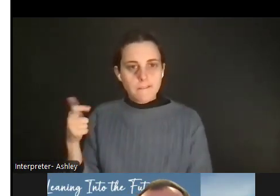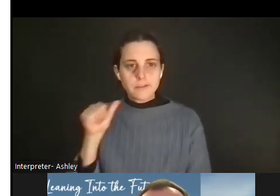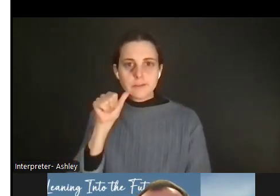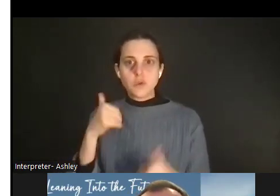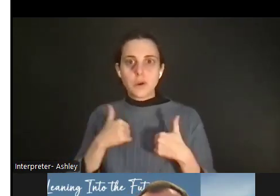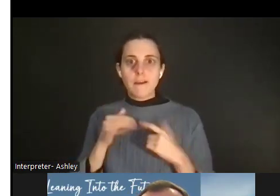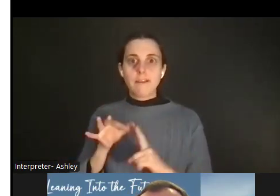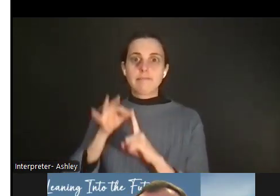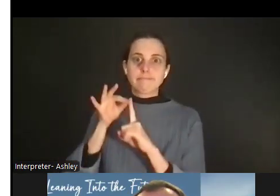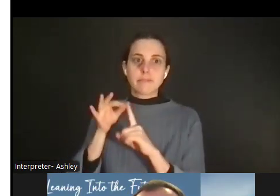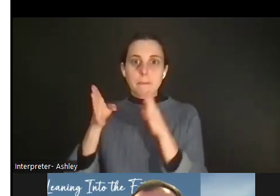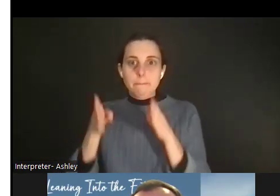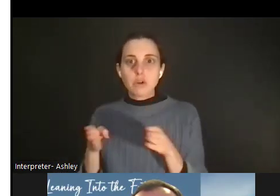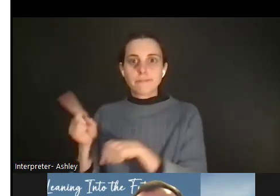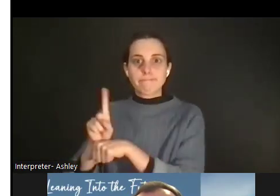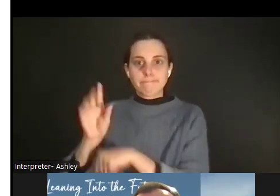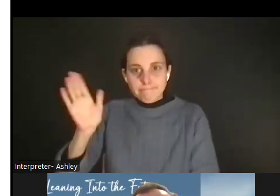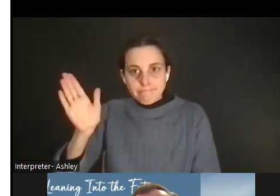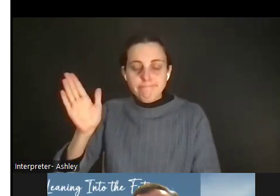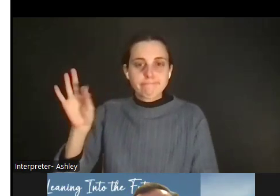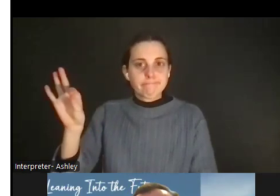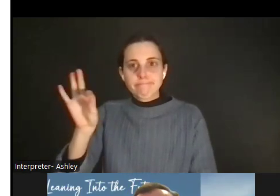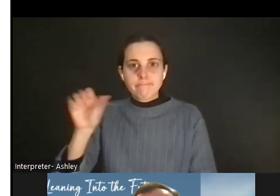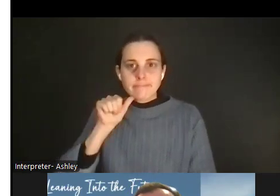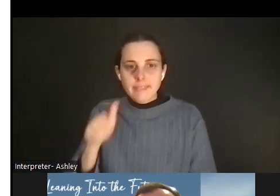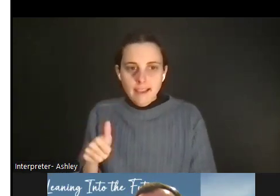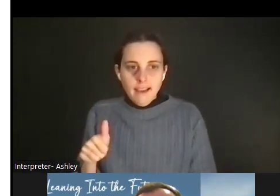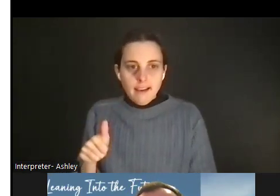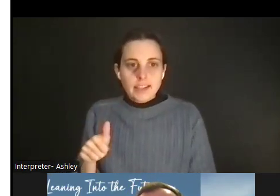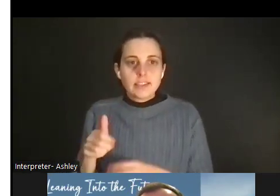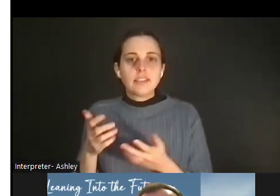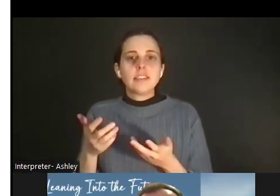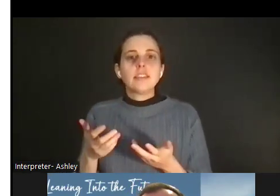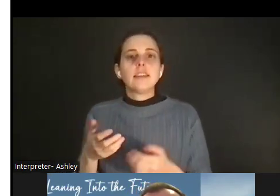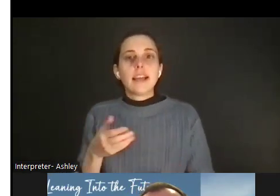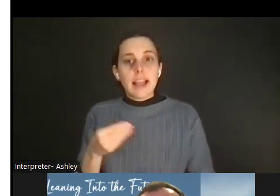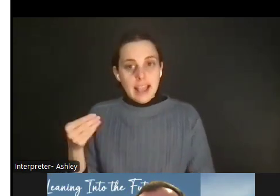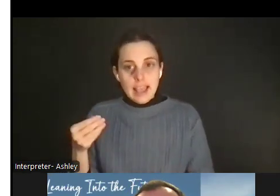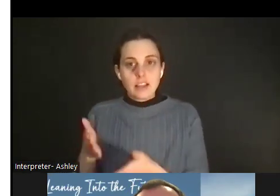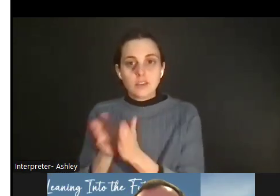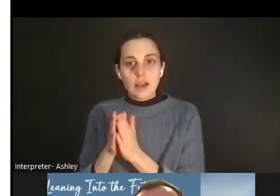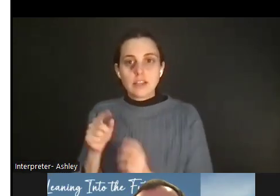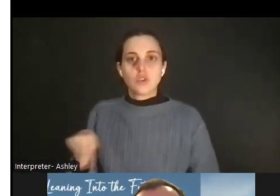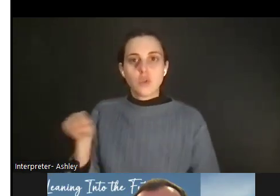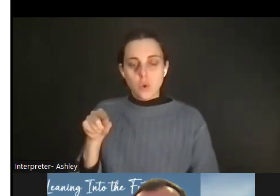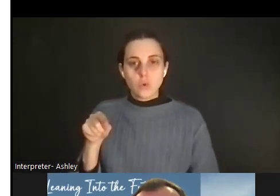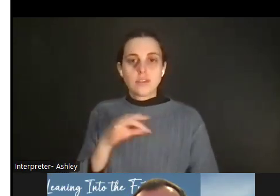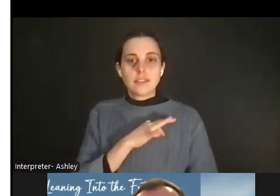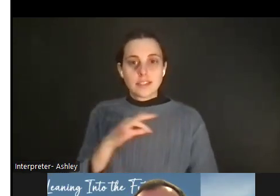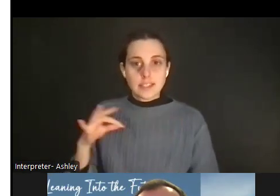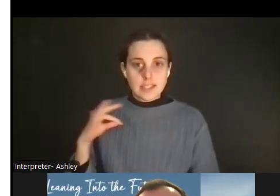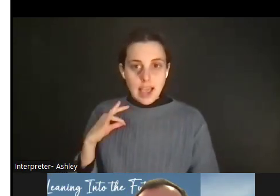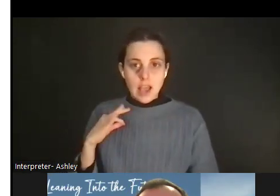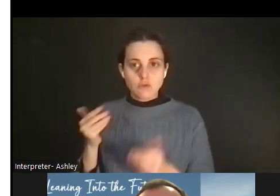DUMAIC or DFSS for the Lean Six Sigma, and applying them and having our employee staff applying them to